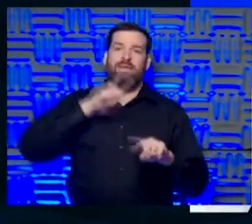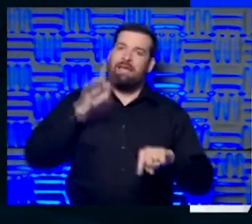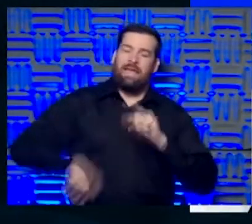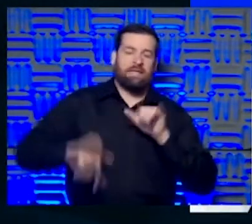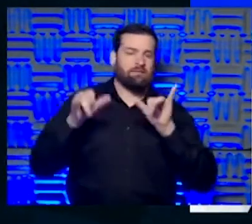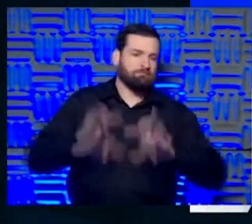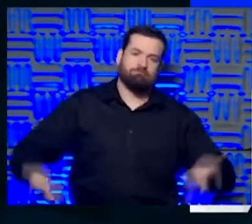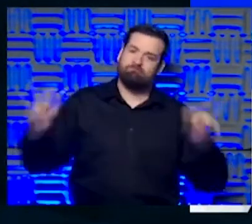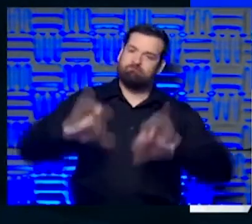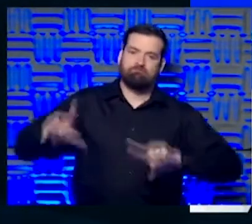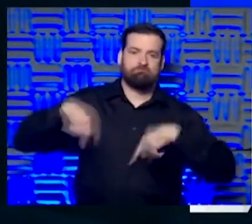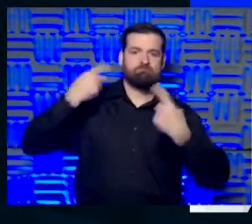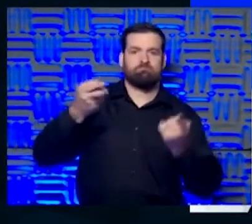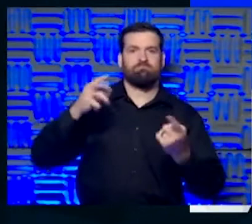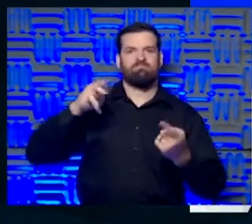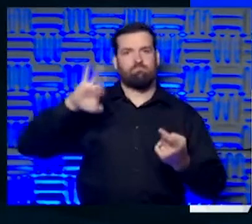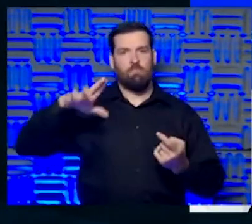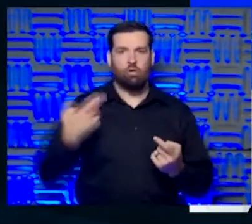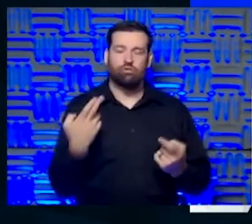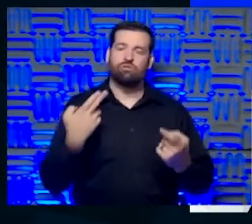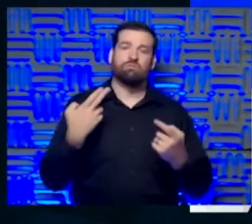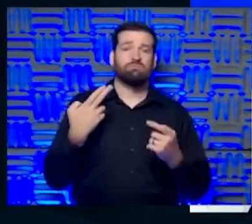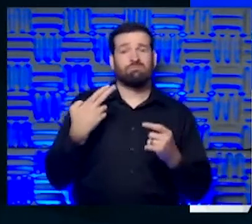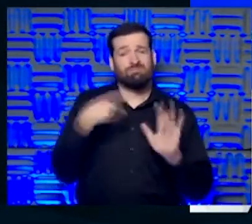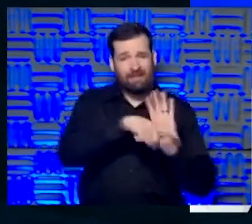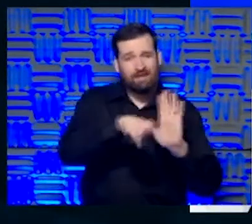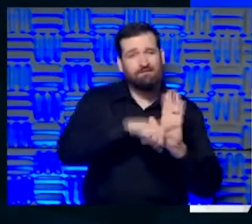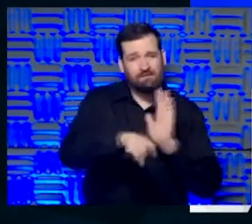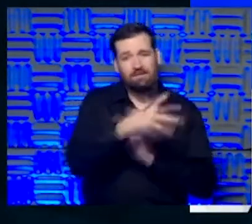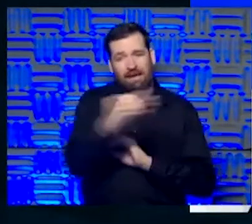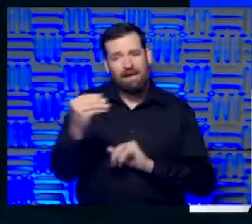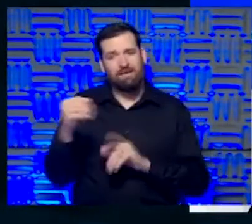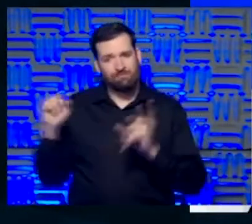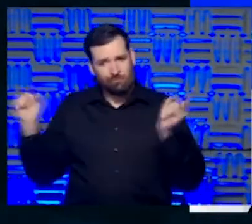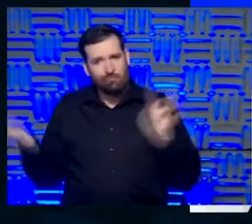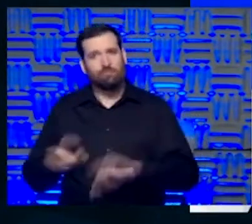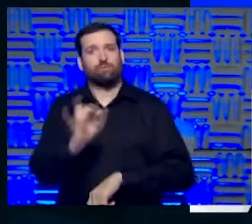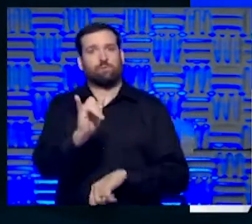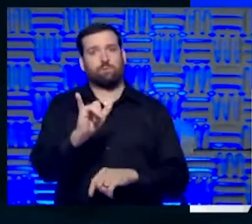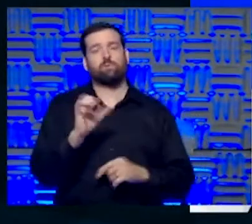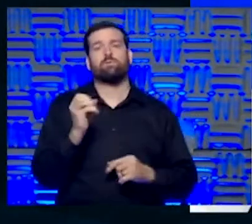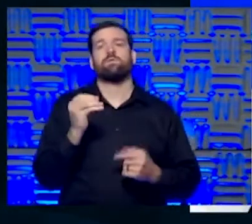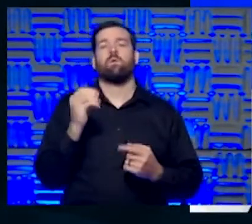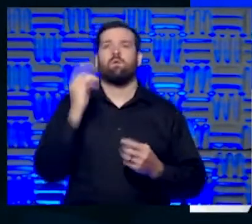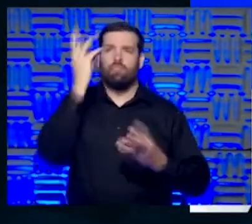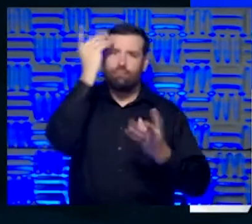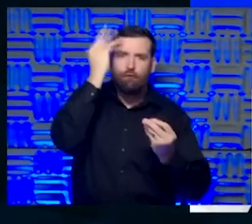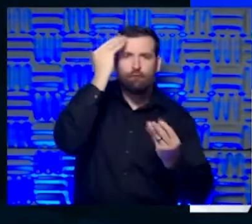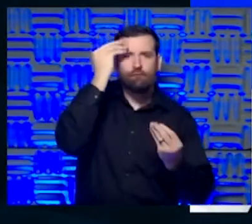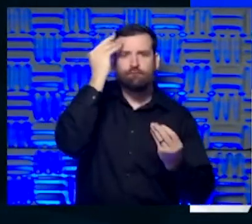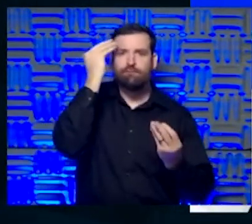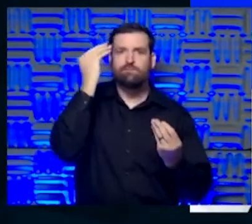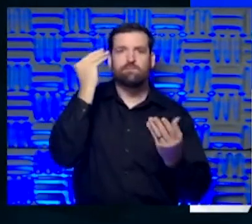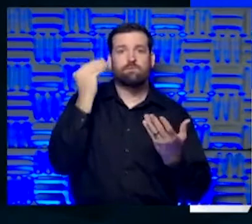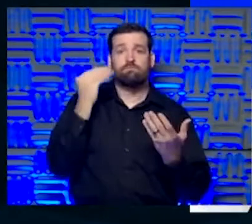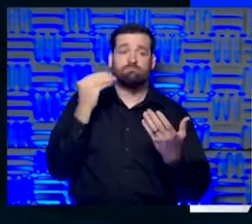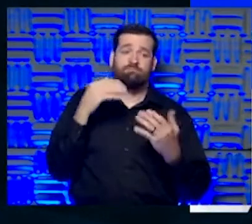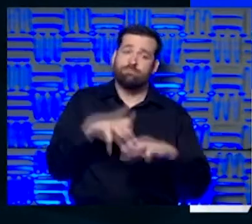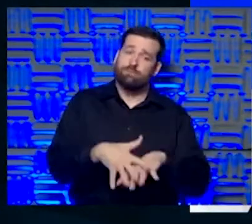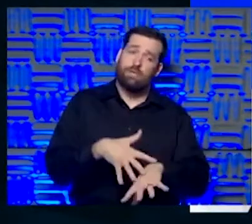there's downsides and harm that comes from that as well. So just being thoughtful and go